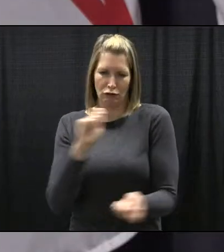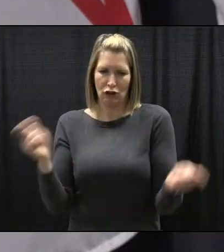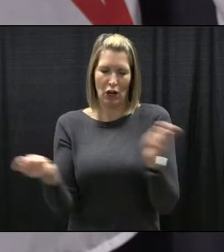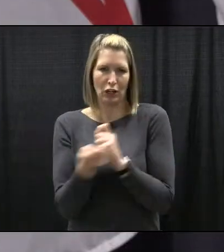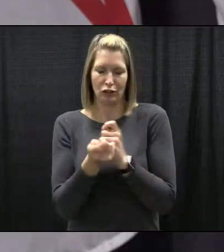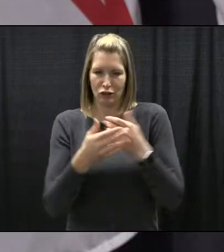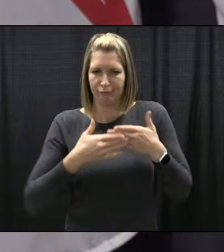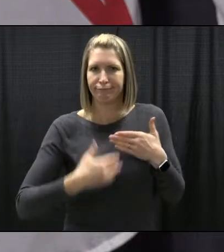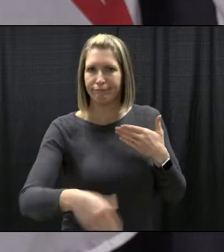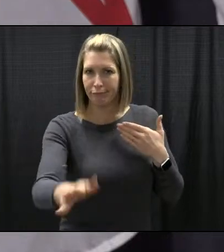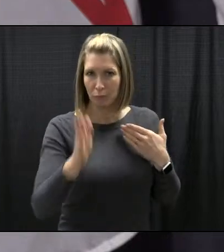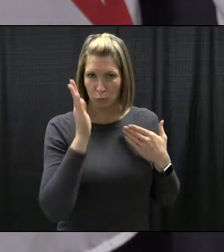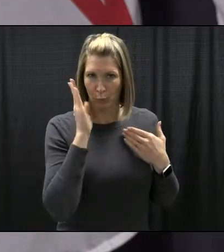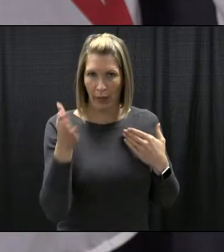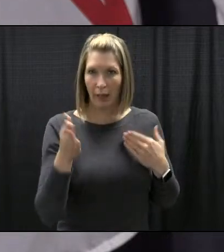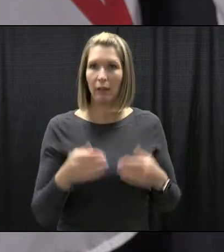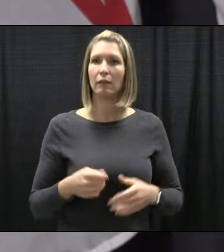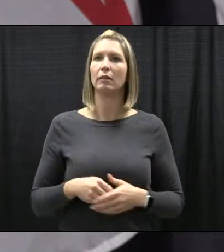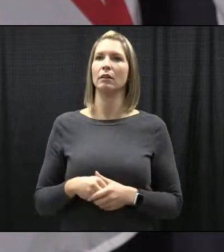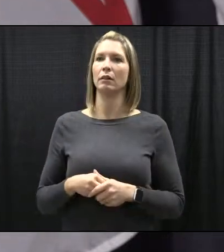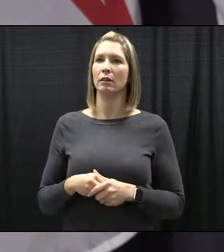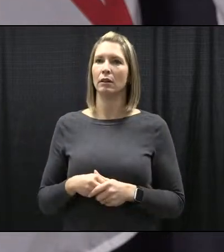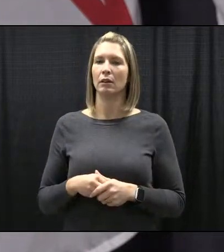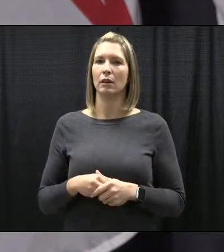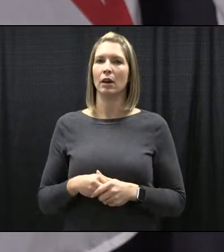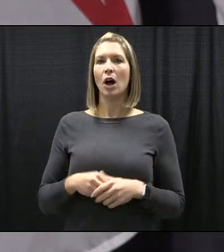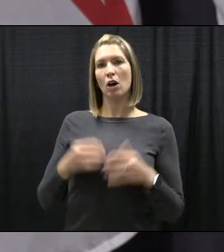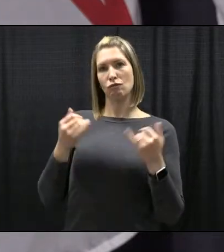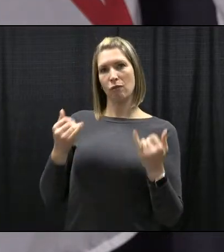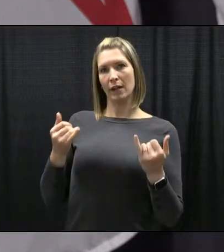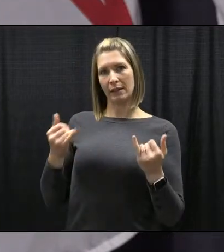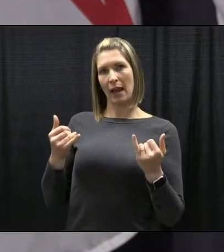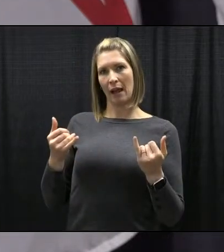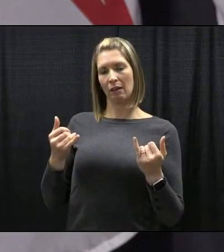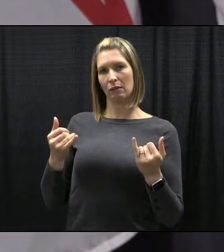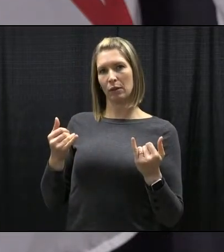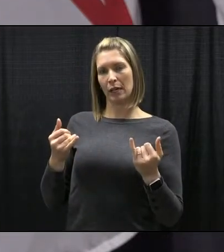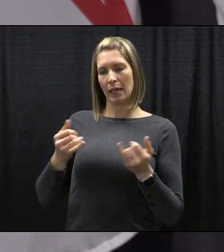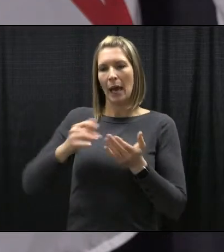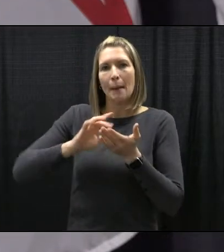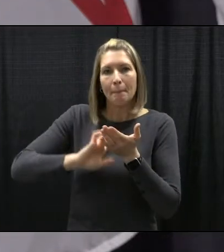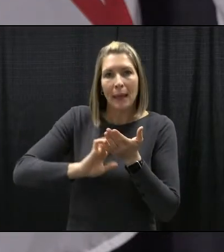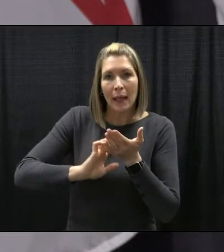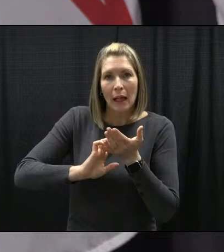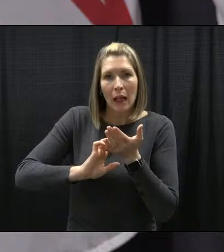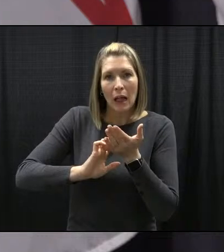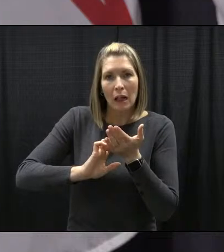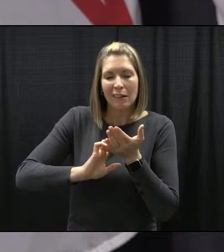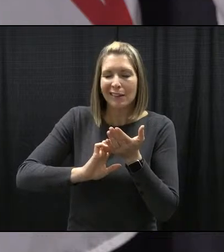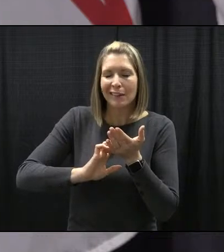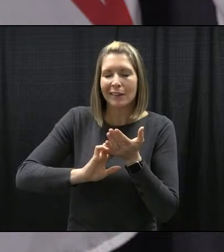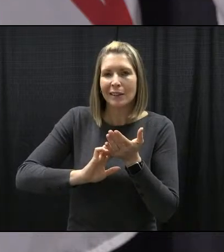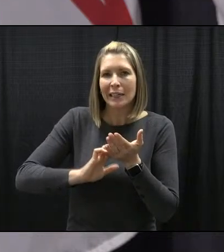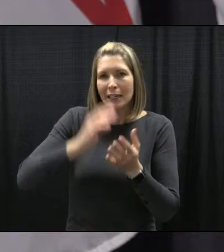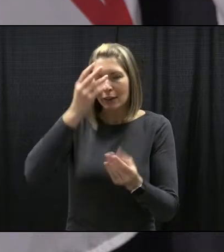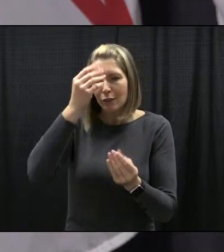Treatment and these medications are getting a little bit out of my scope, but certainly some of the